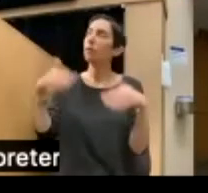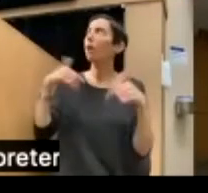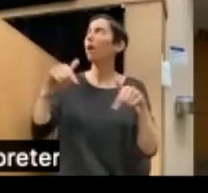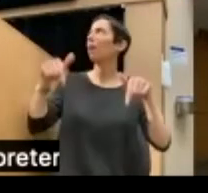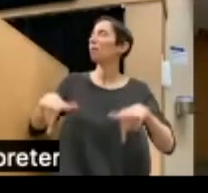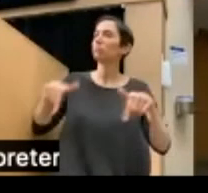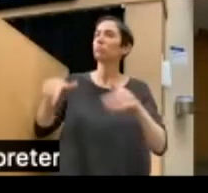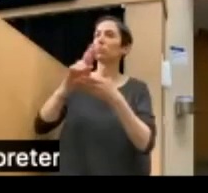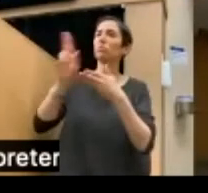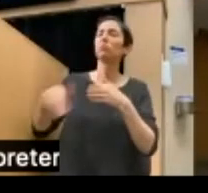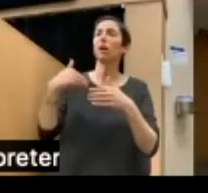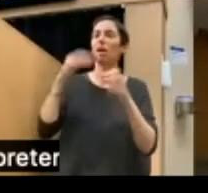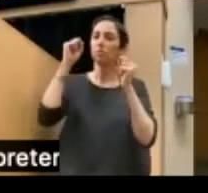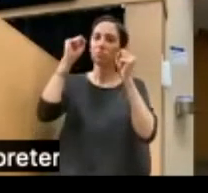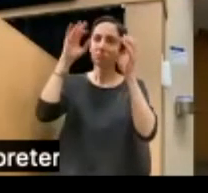here.